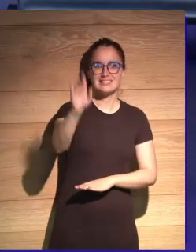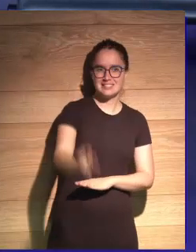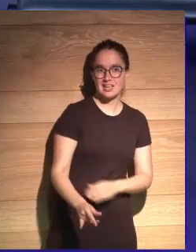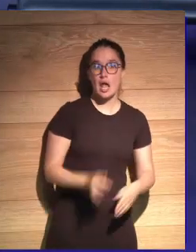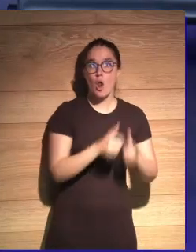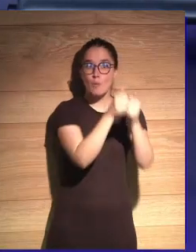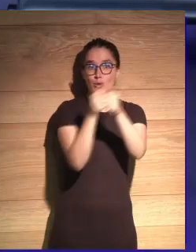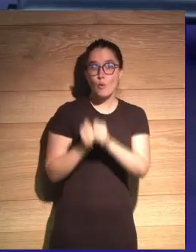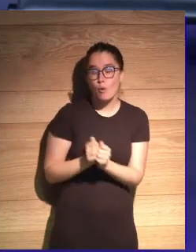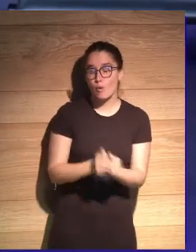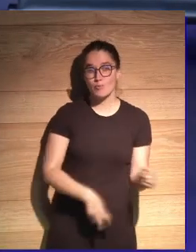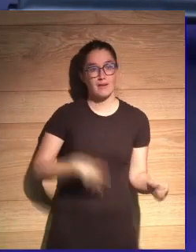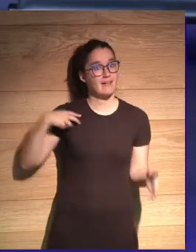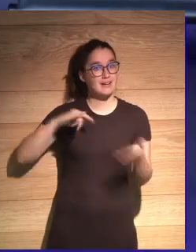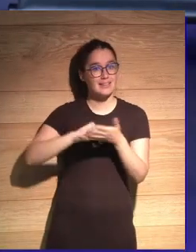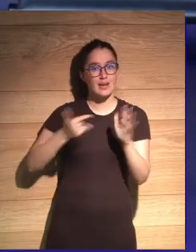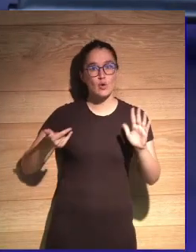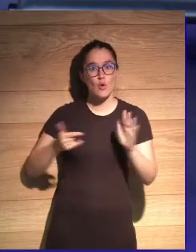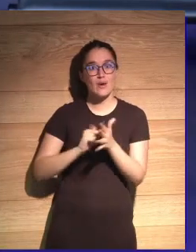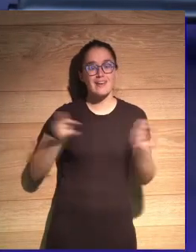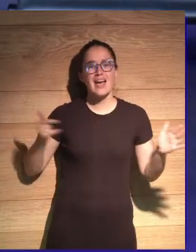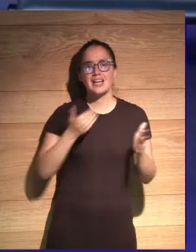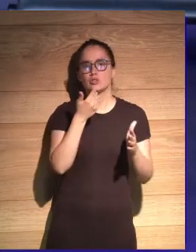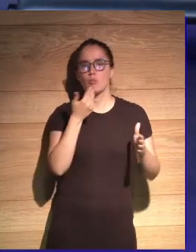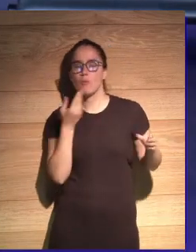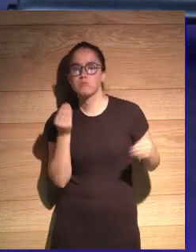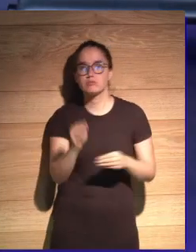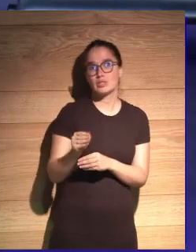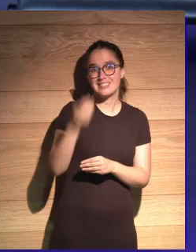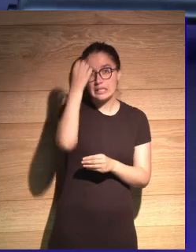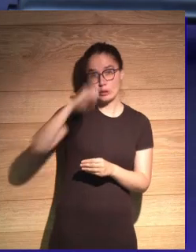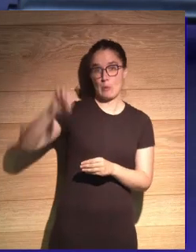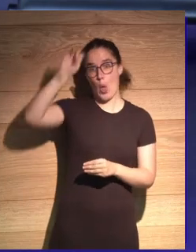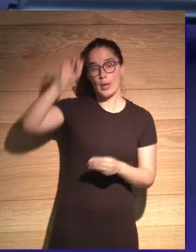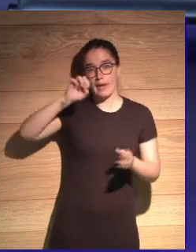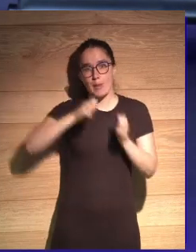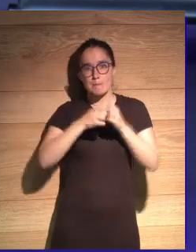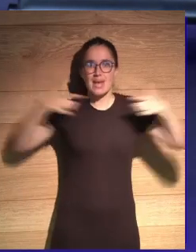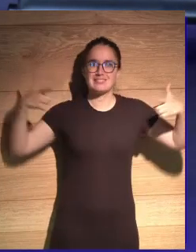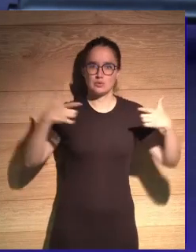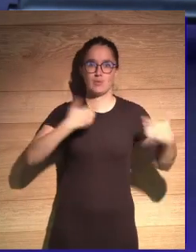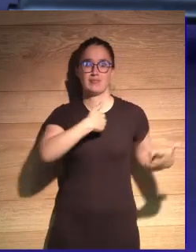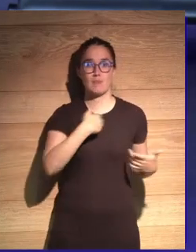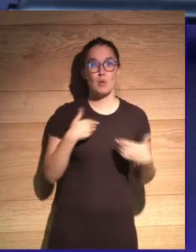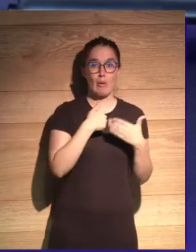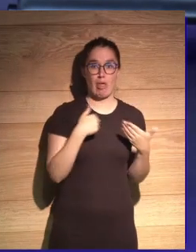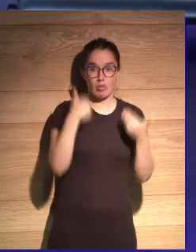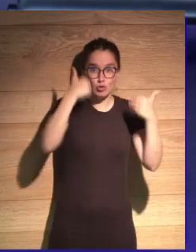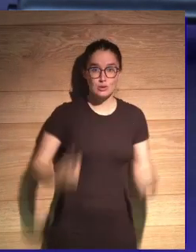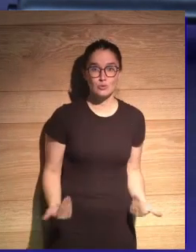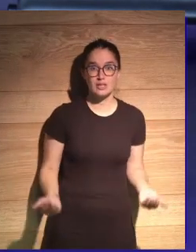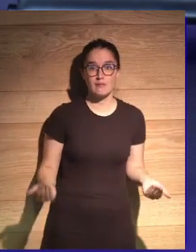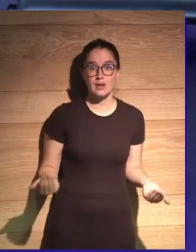possibilities of ourselves. Video games, as in general technology, is an anthropological process that